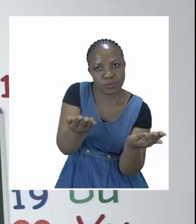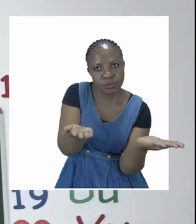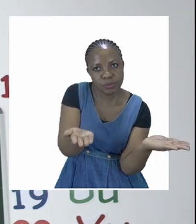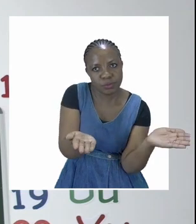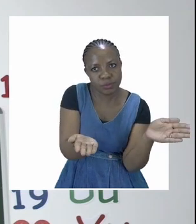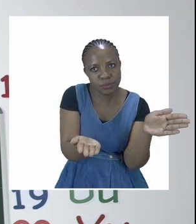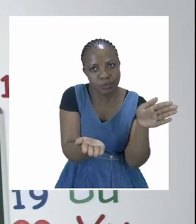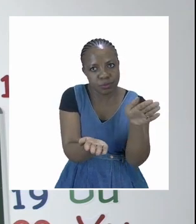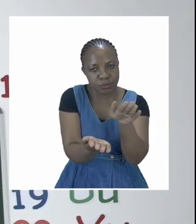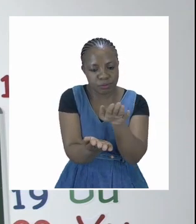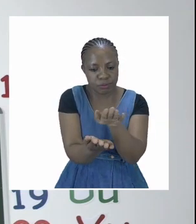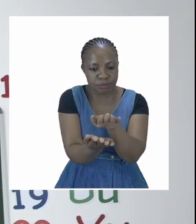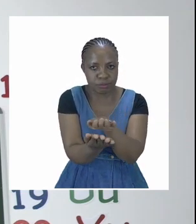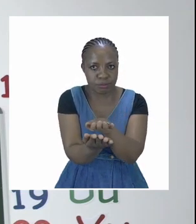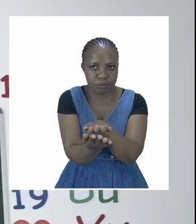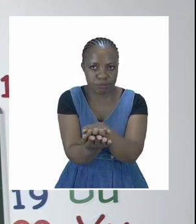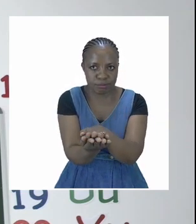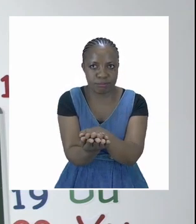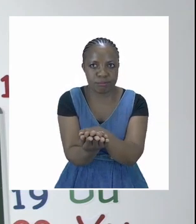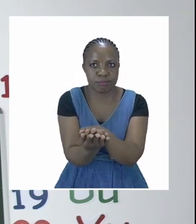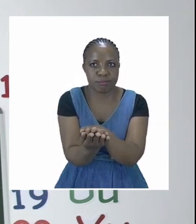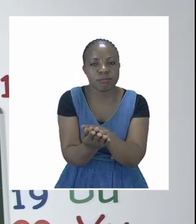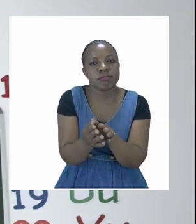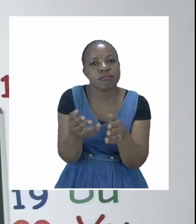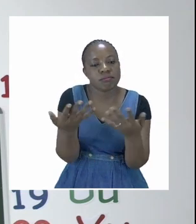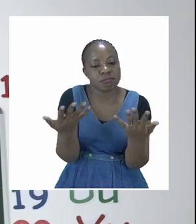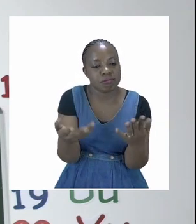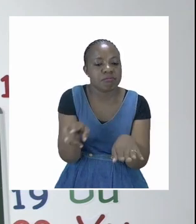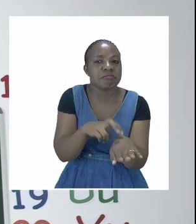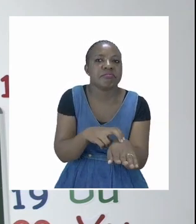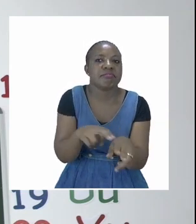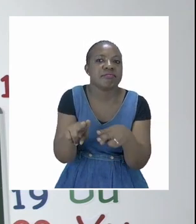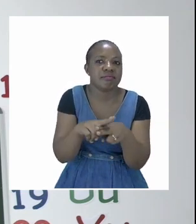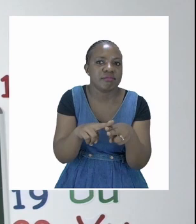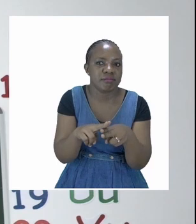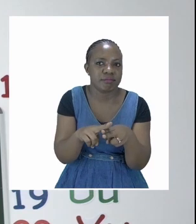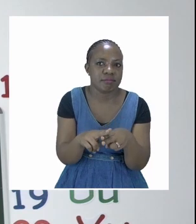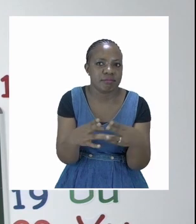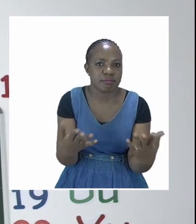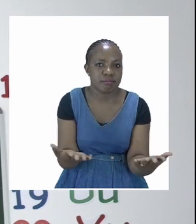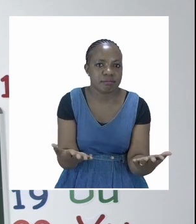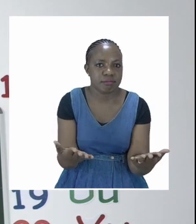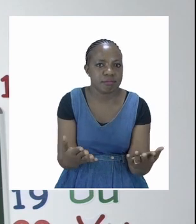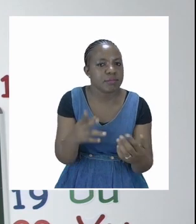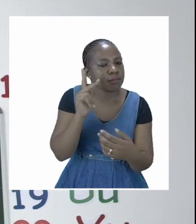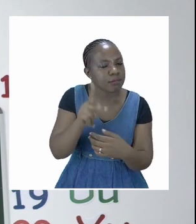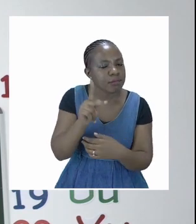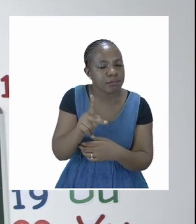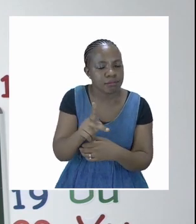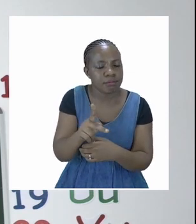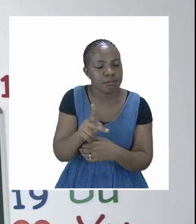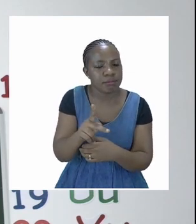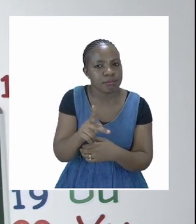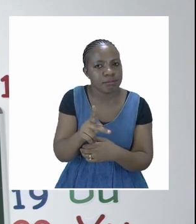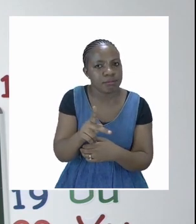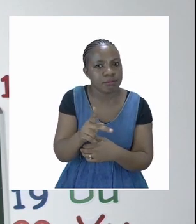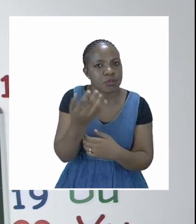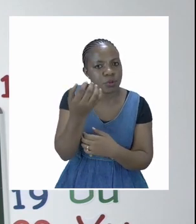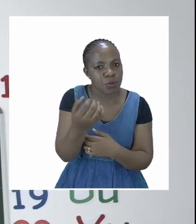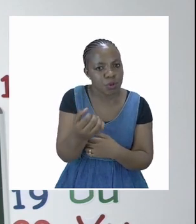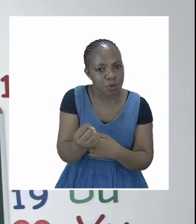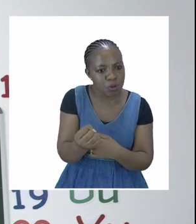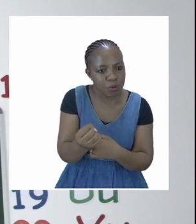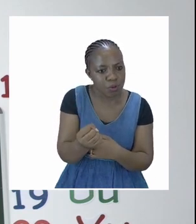it for ready to use. But there is more. We are also available on